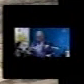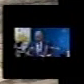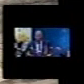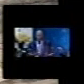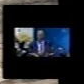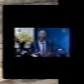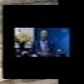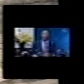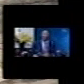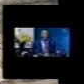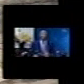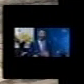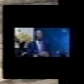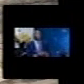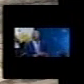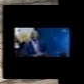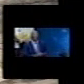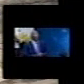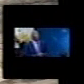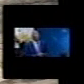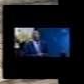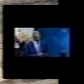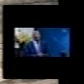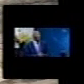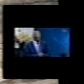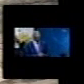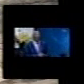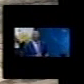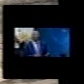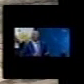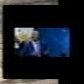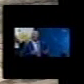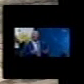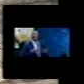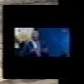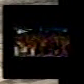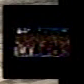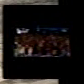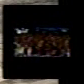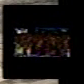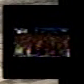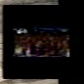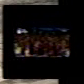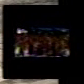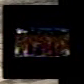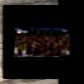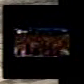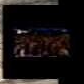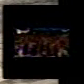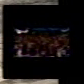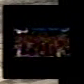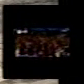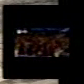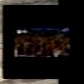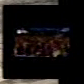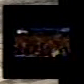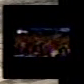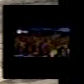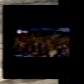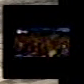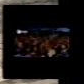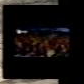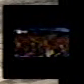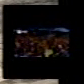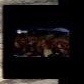All the sinners that are in various parts of the world,